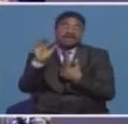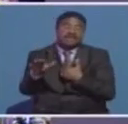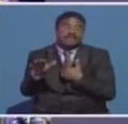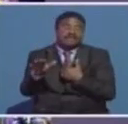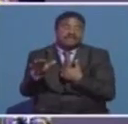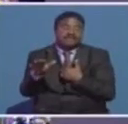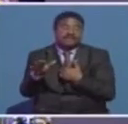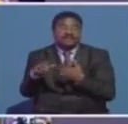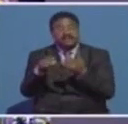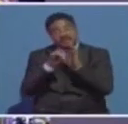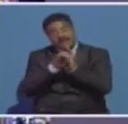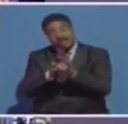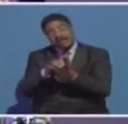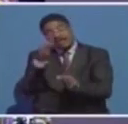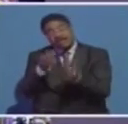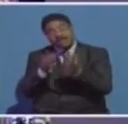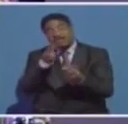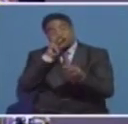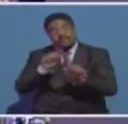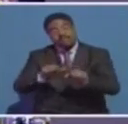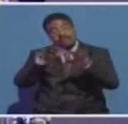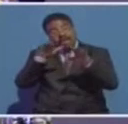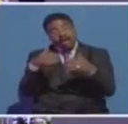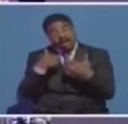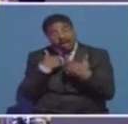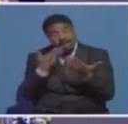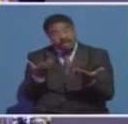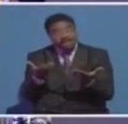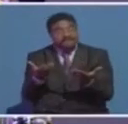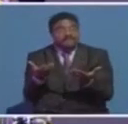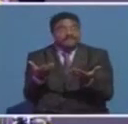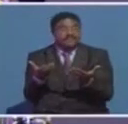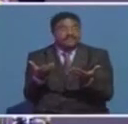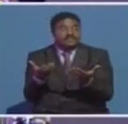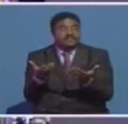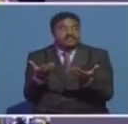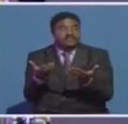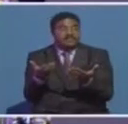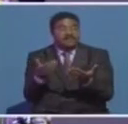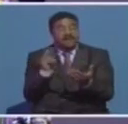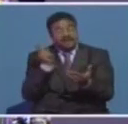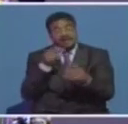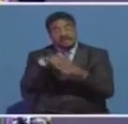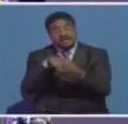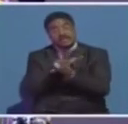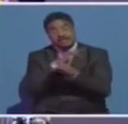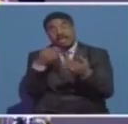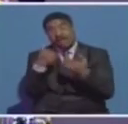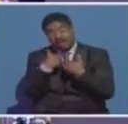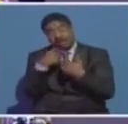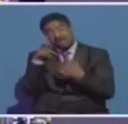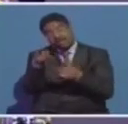of crop caused by flooding because of excessive rains. As you know that in Zambia we are predominantly